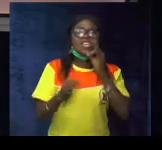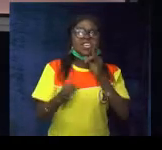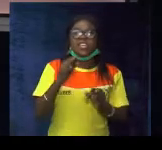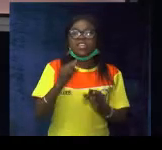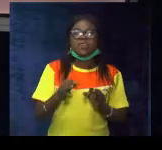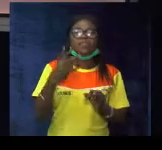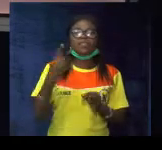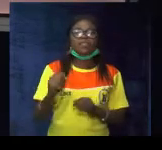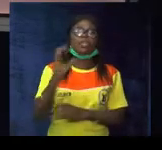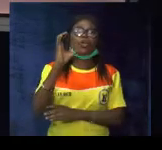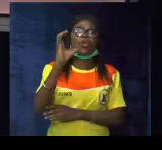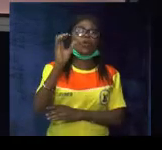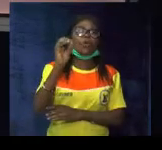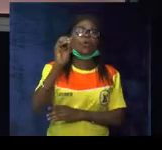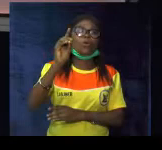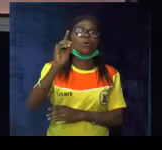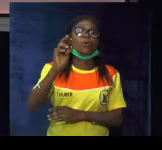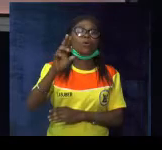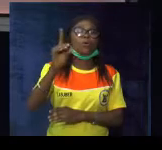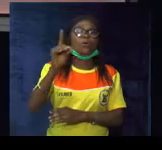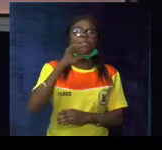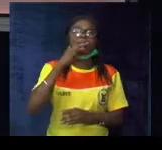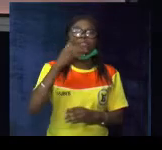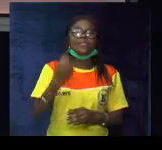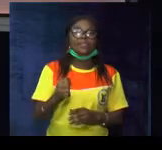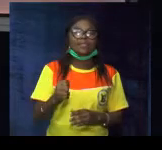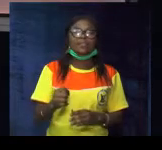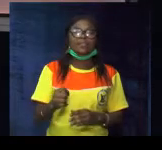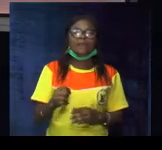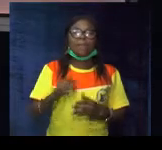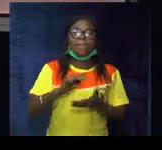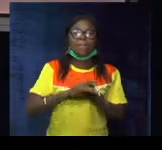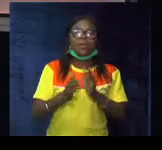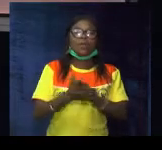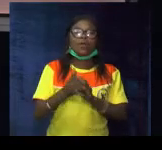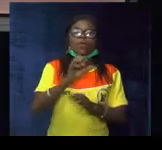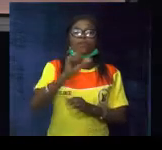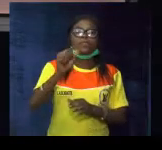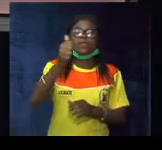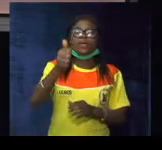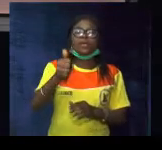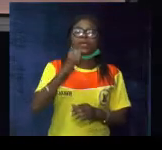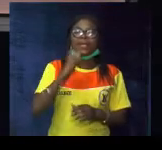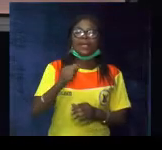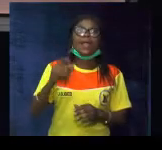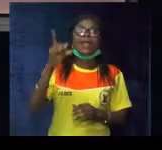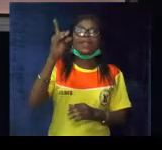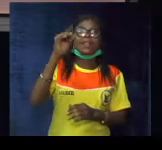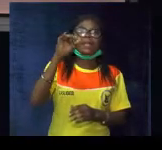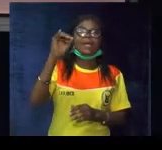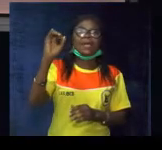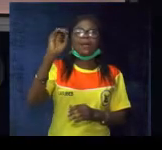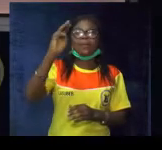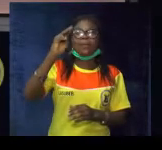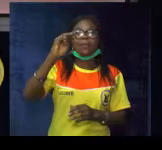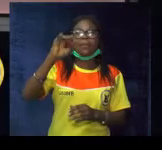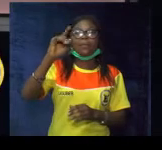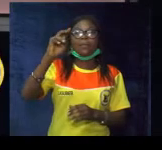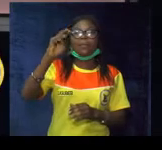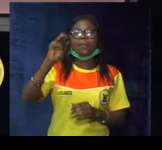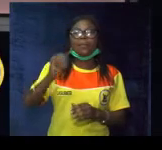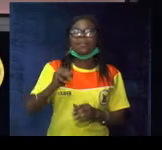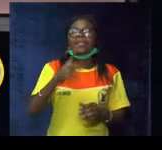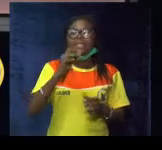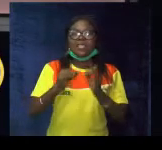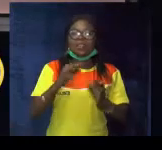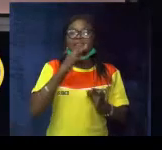if the chord is a diameter, this chord, if it becomes a diameter, the only way to become a diameter is if it passes